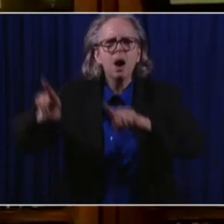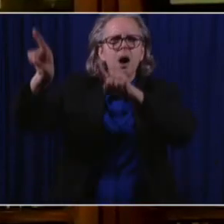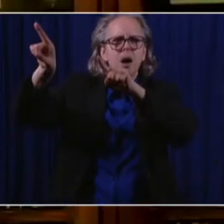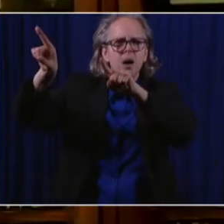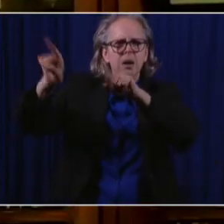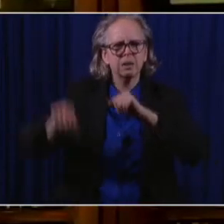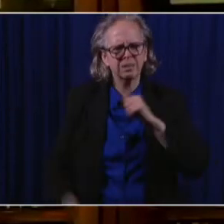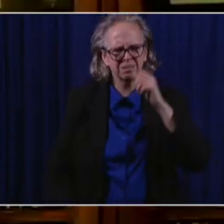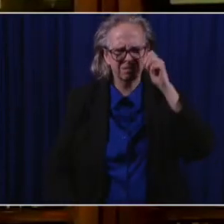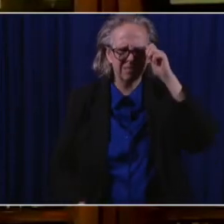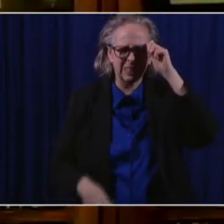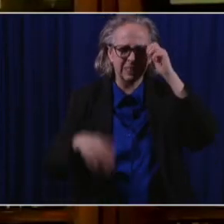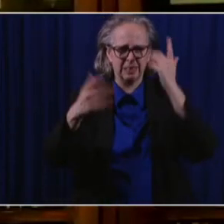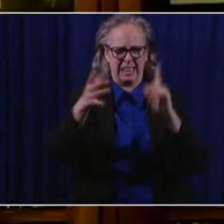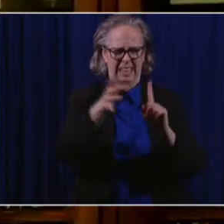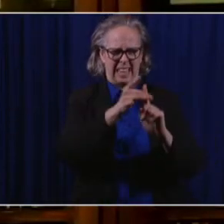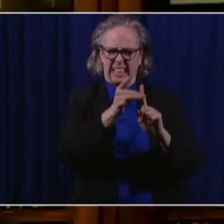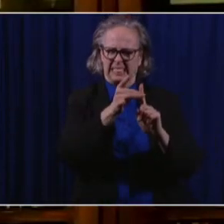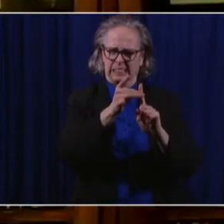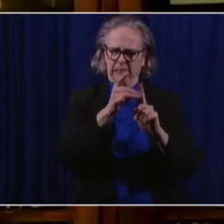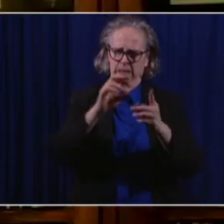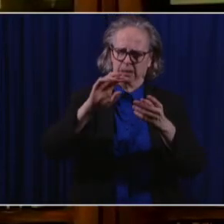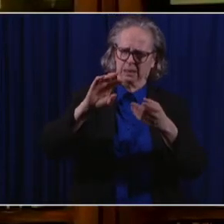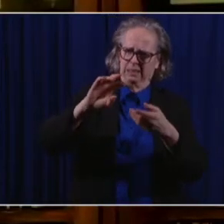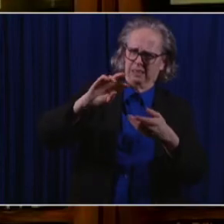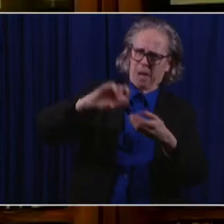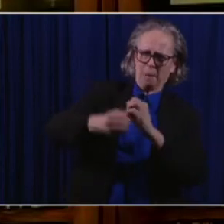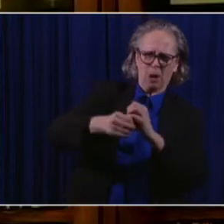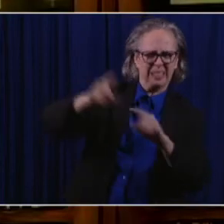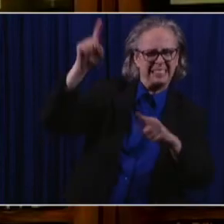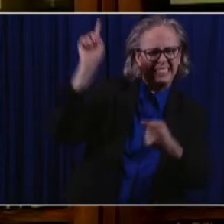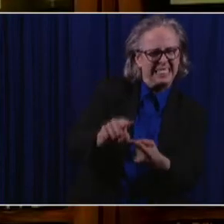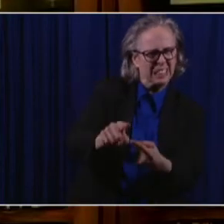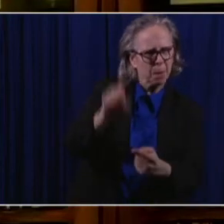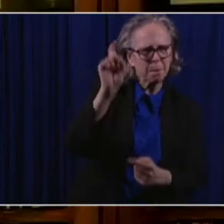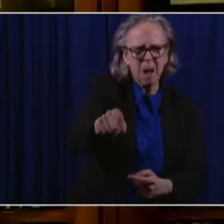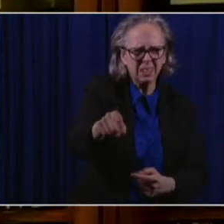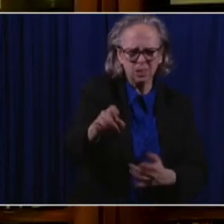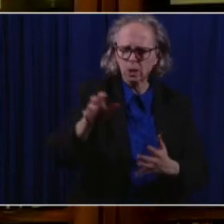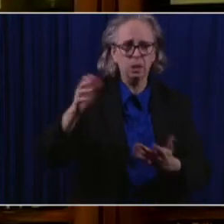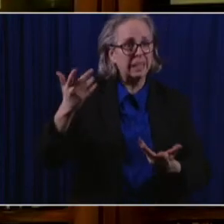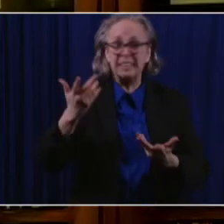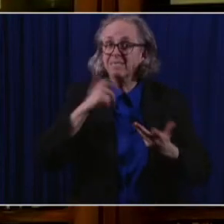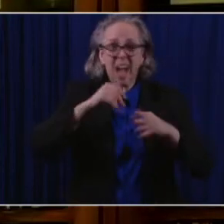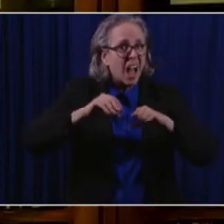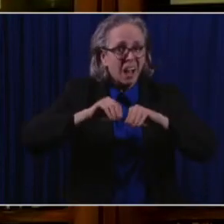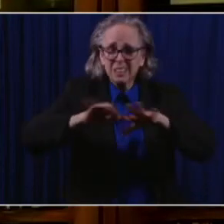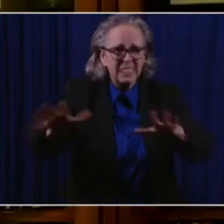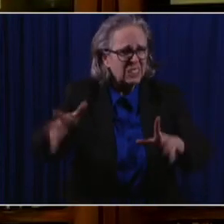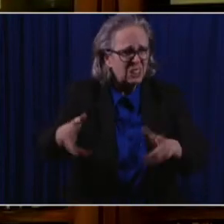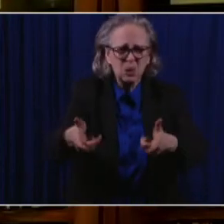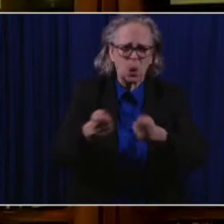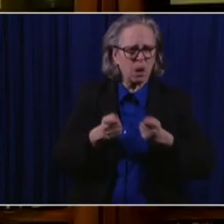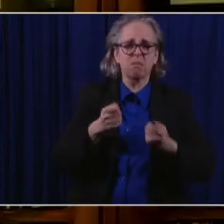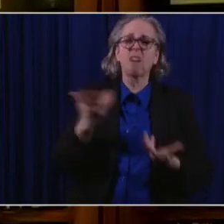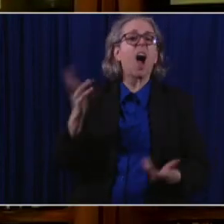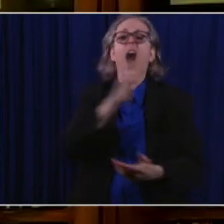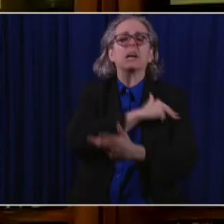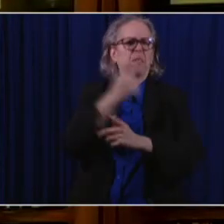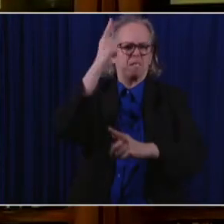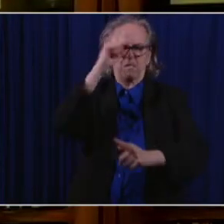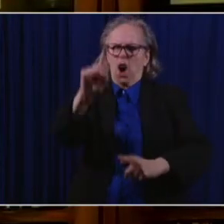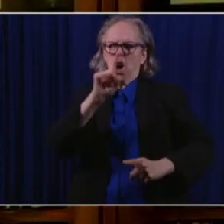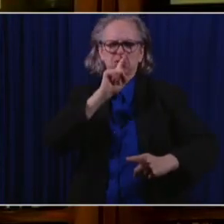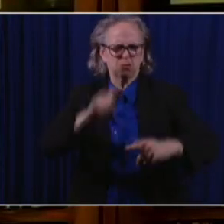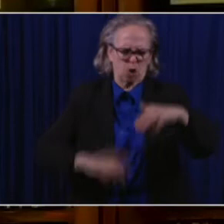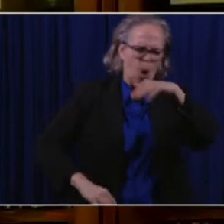see hospitalizations continue to rise. So I think we can't sound the alarm bell loud enough to the people of the state of Ohio to change